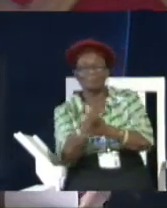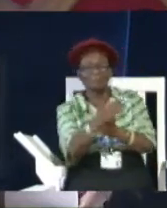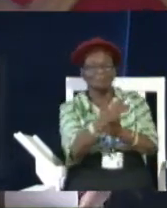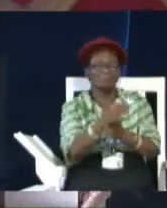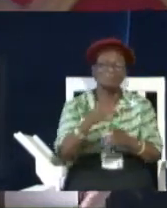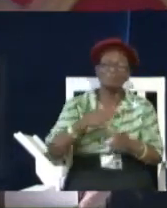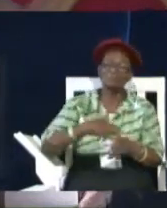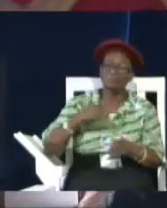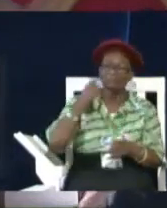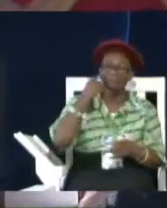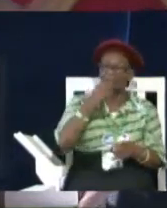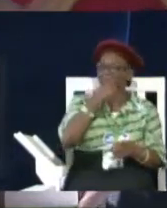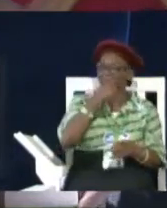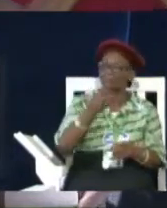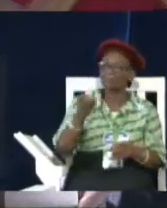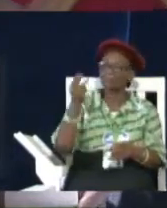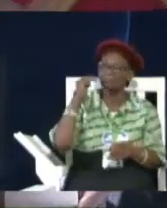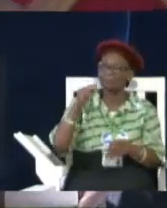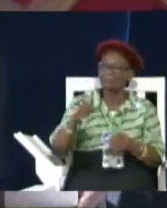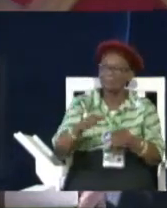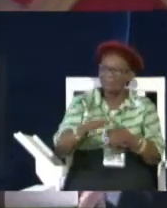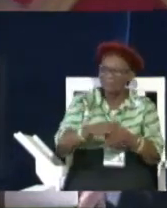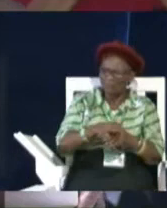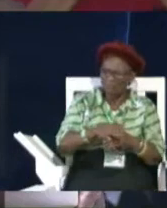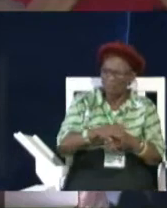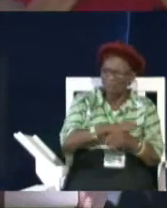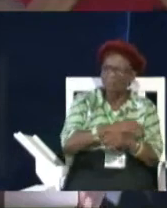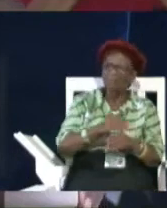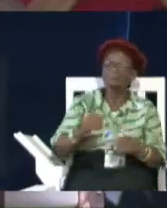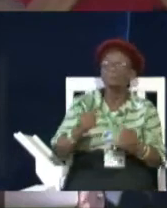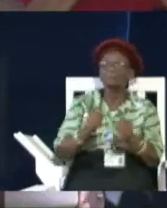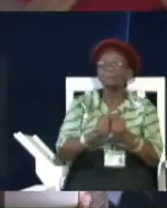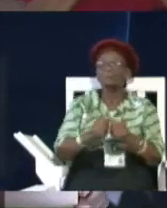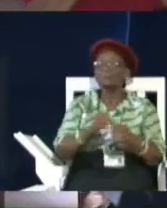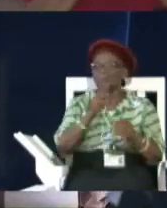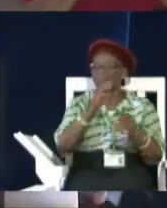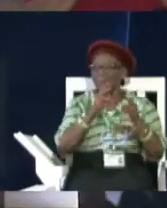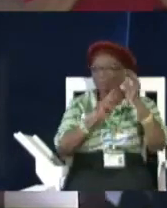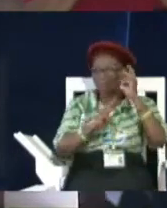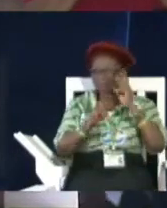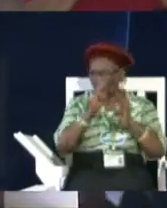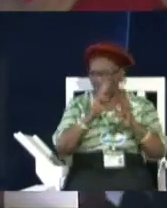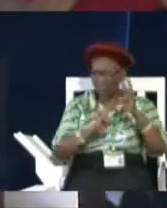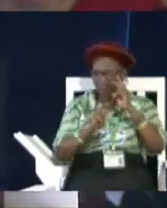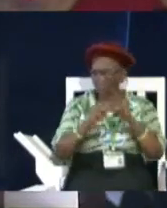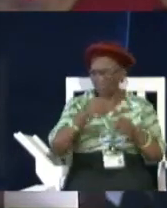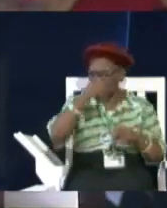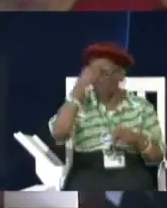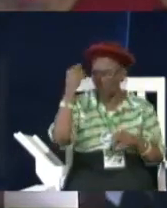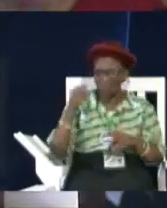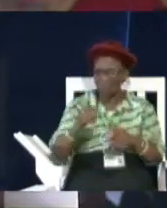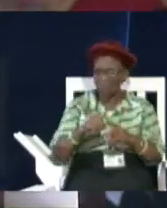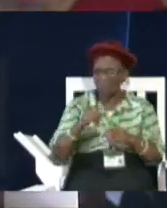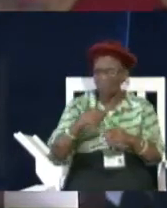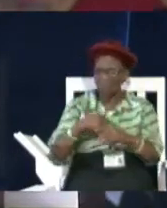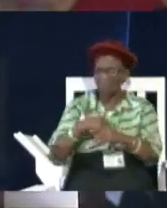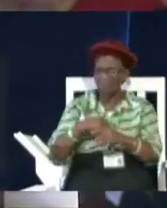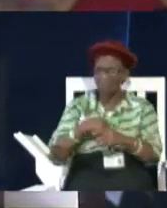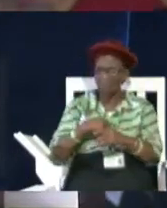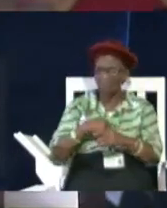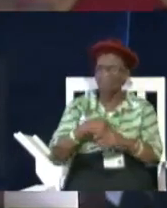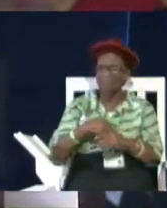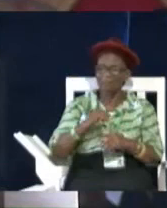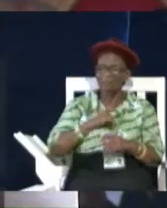Because that to me, that is the greatest proof that I got what I